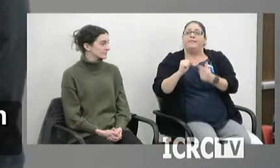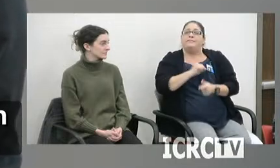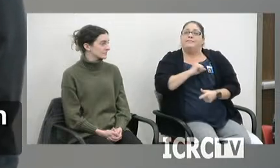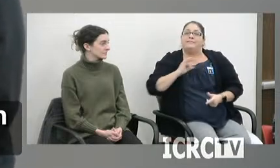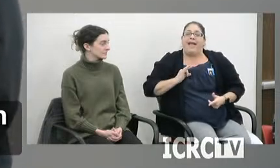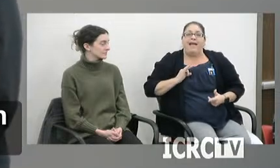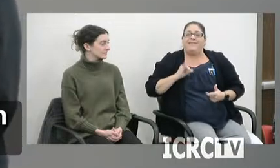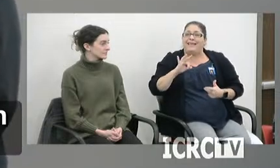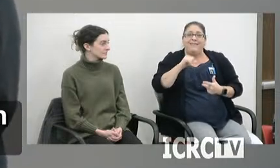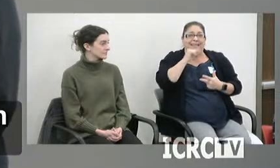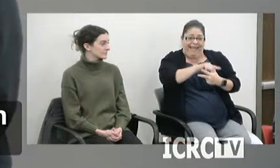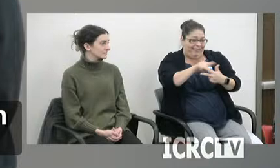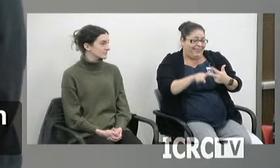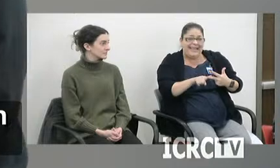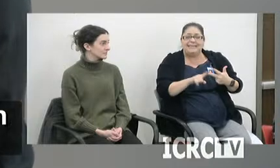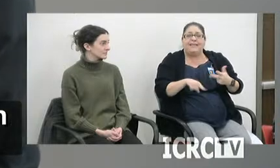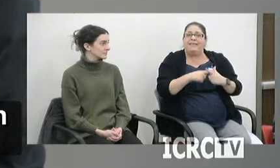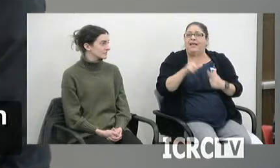don't have a levy to go to.